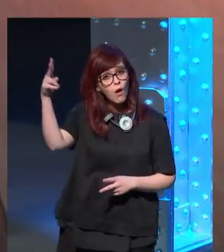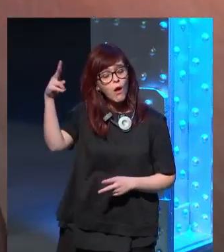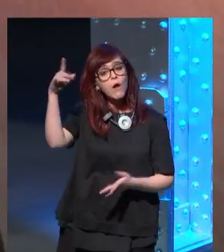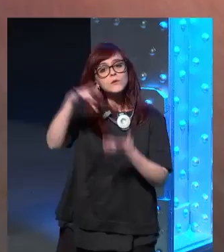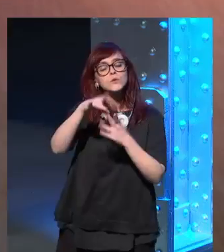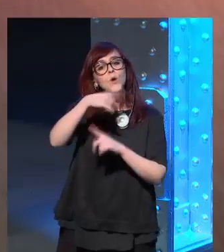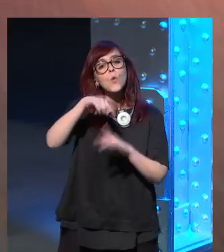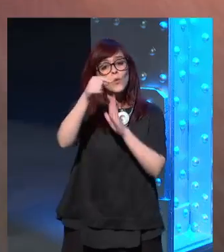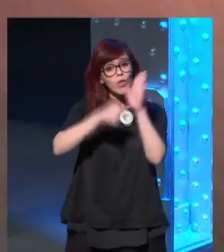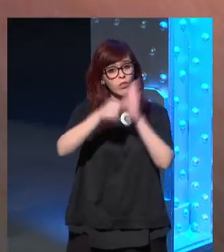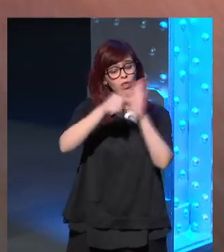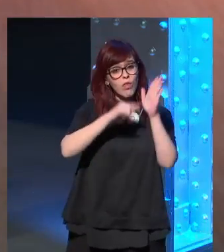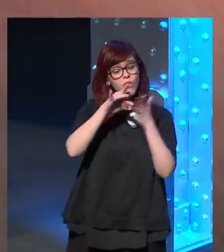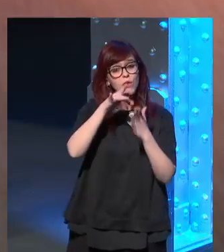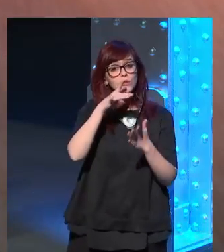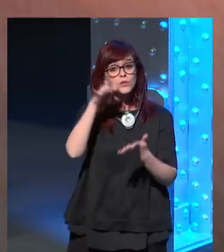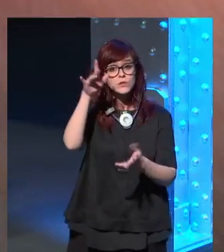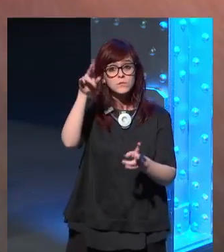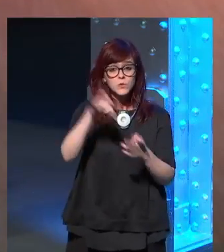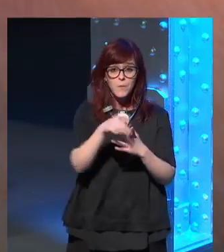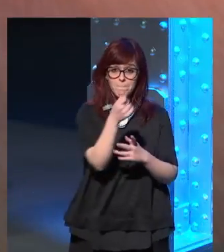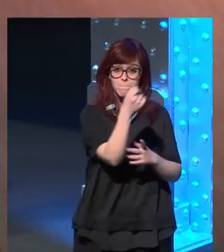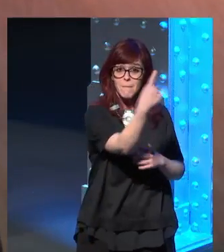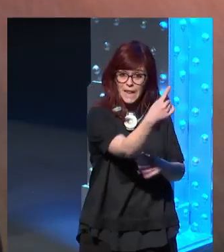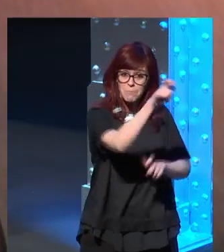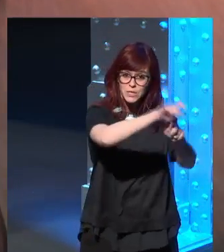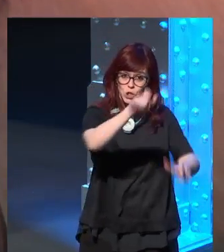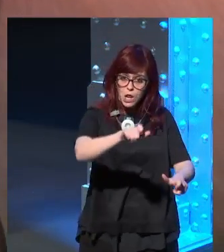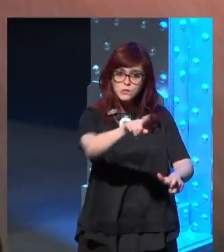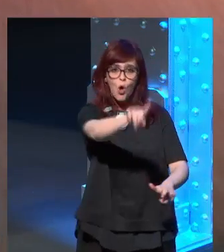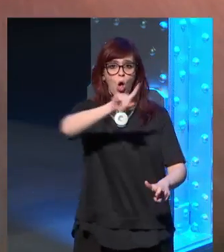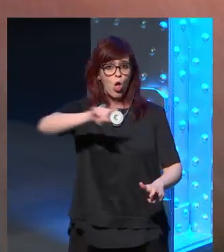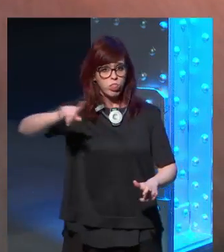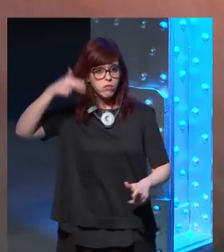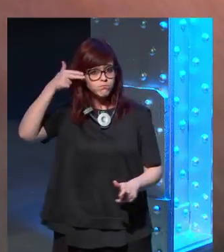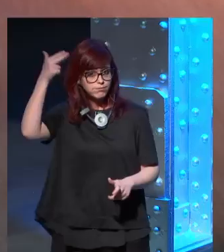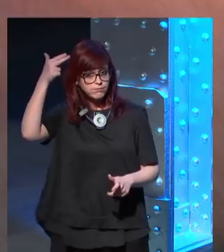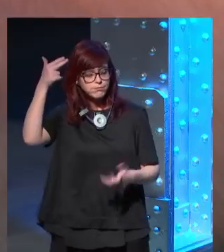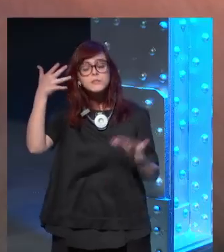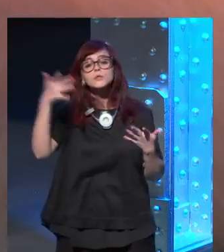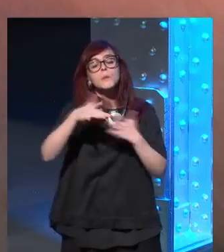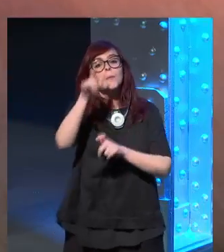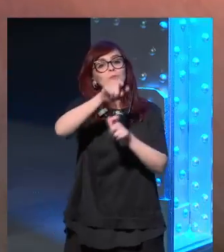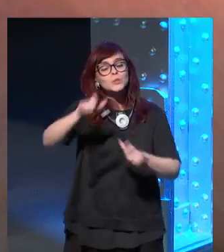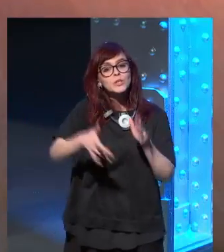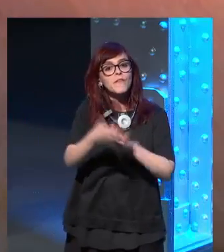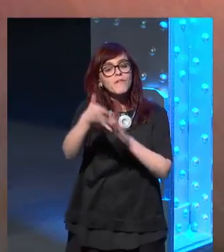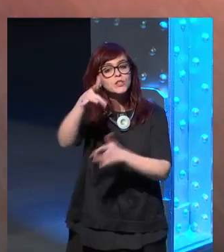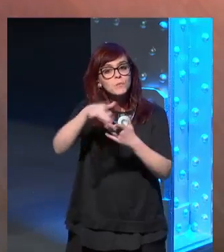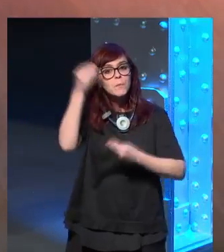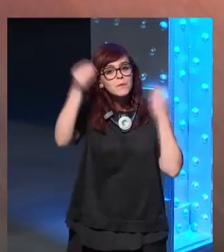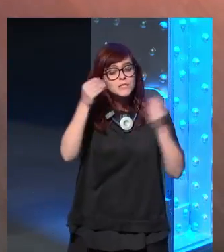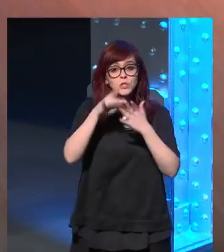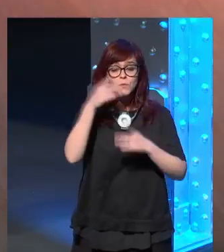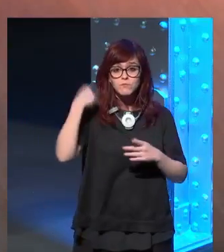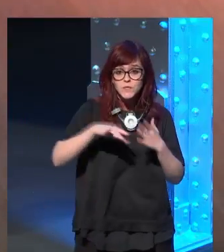European average. But I think people tend to think that the Scandinavian countries have much higher